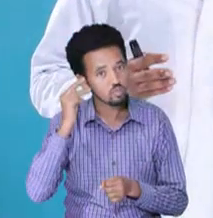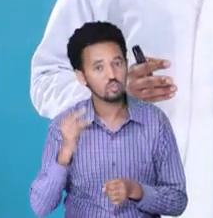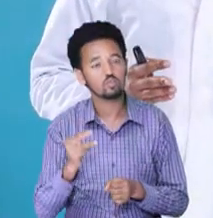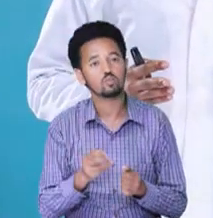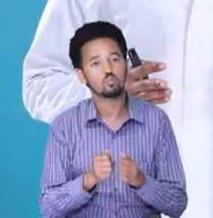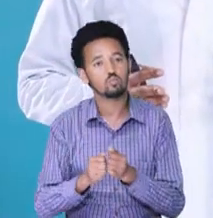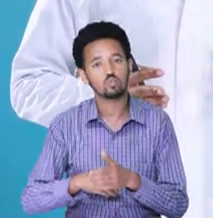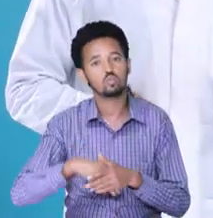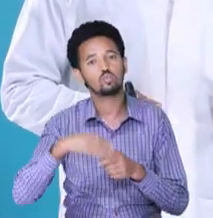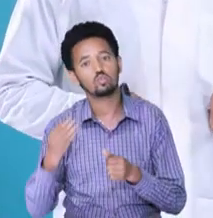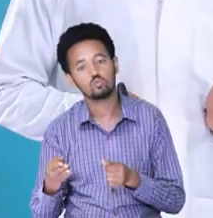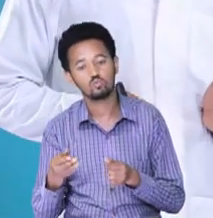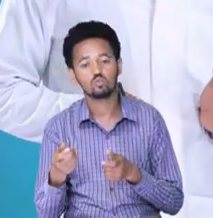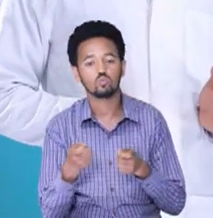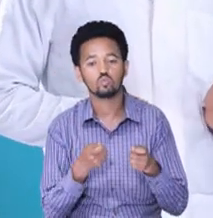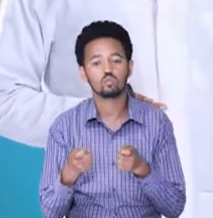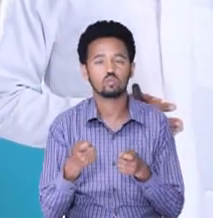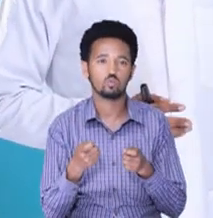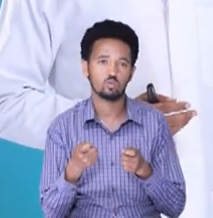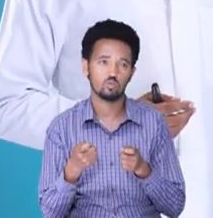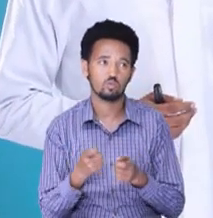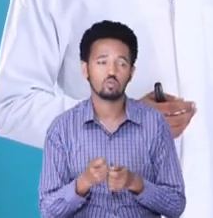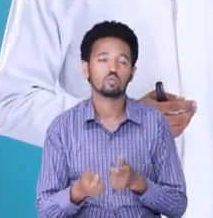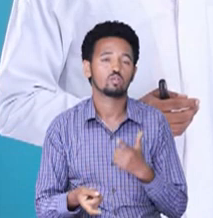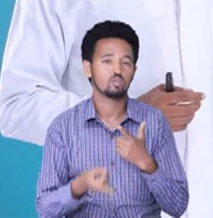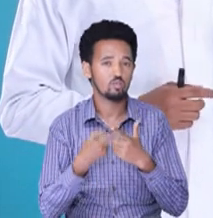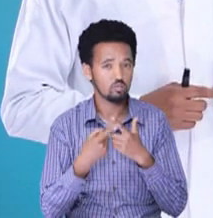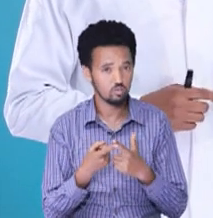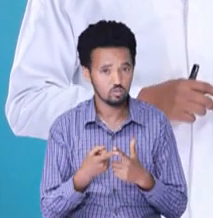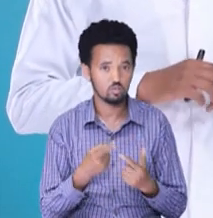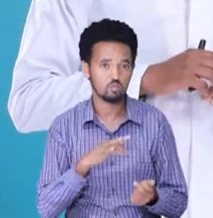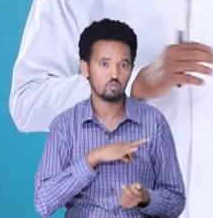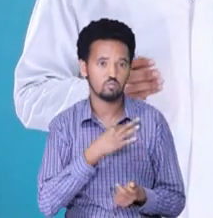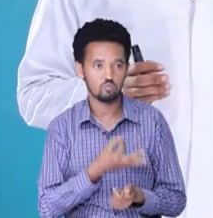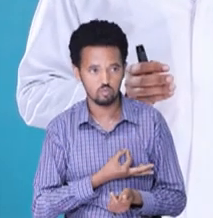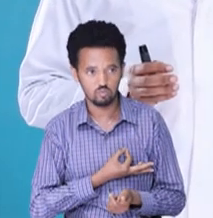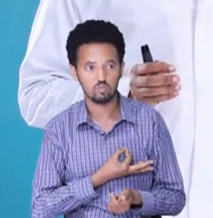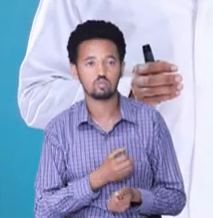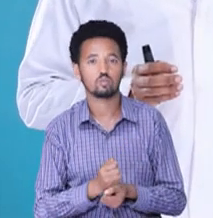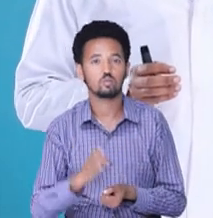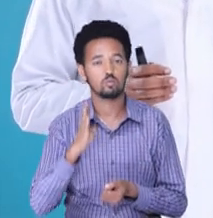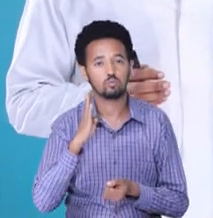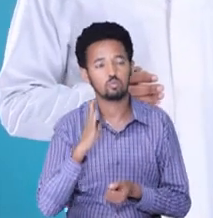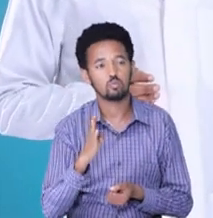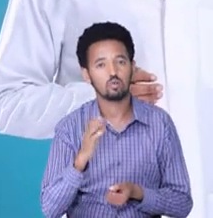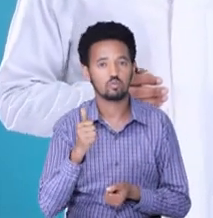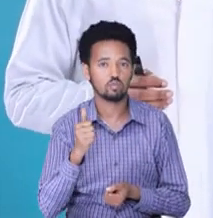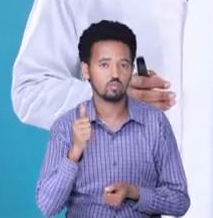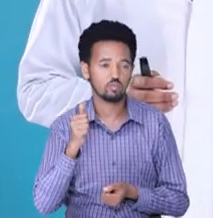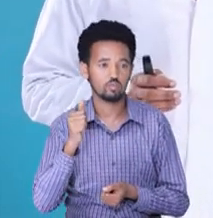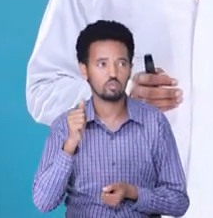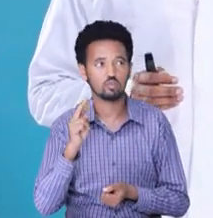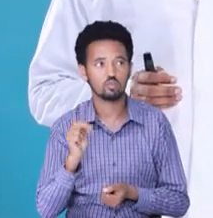without constitution. Second, the French monarchy was bankrupt and